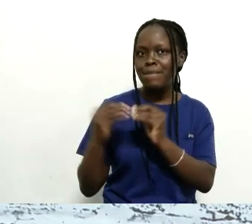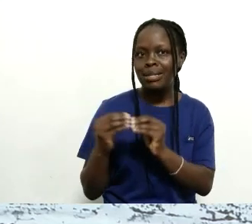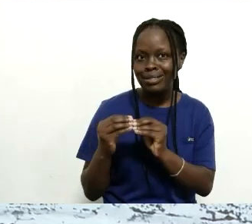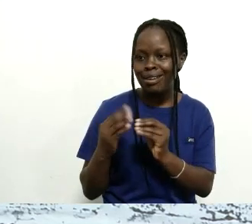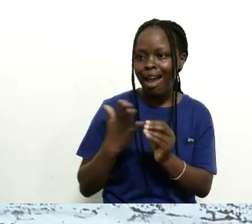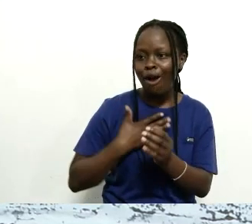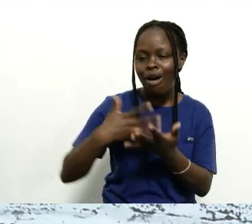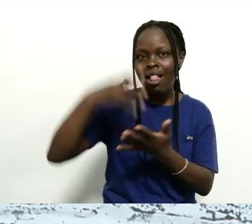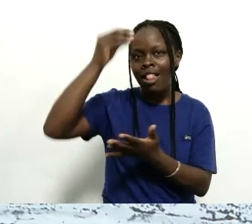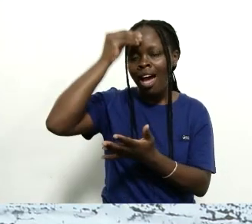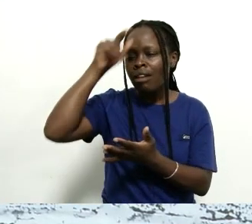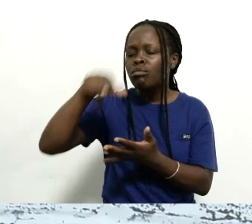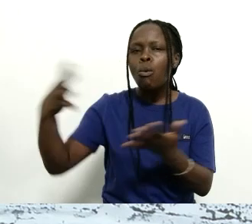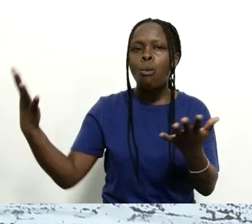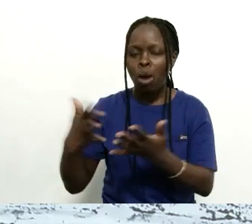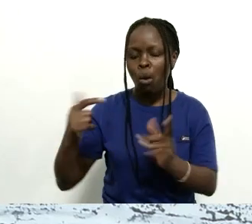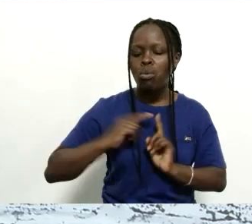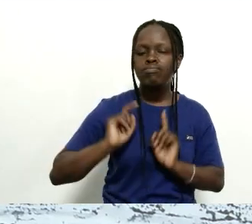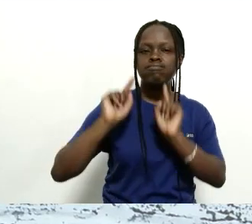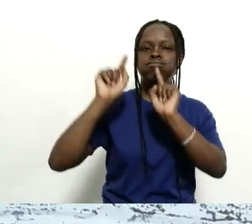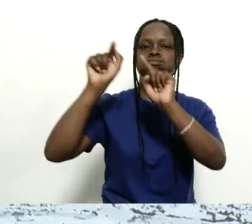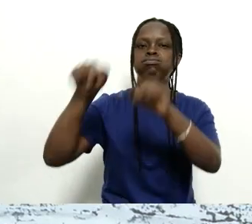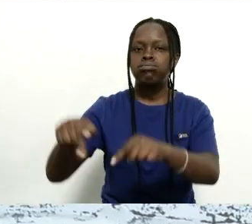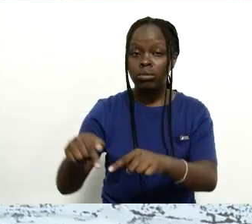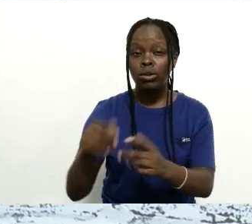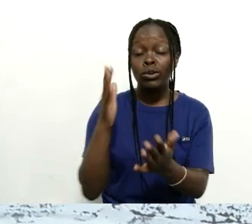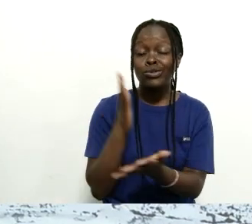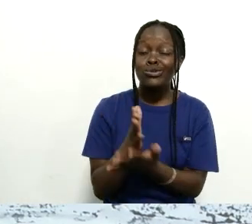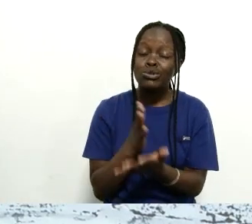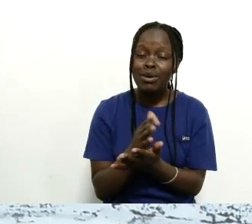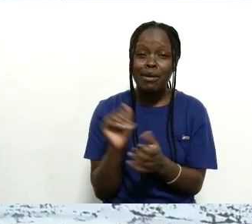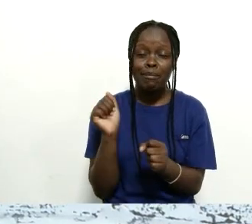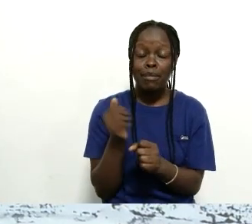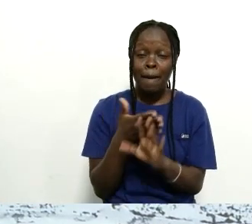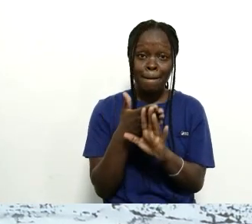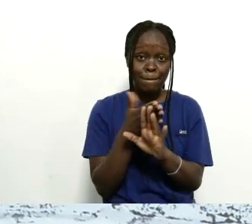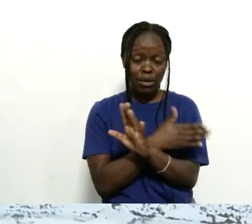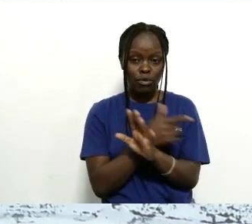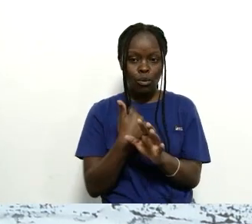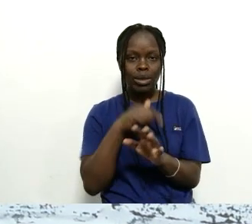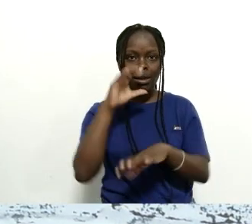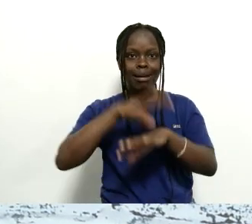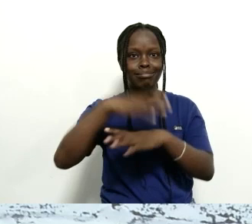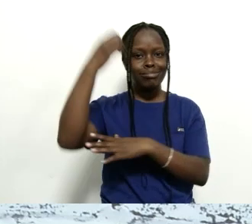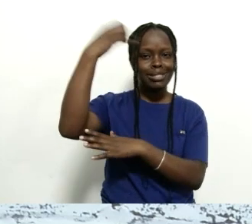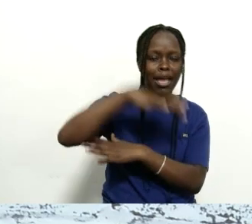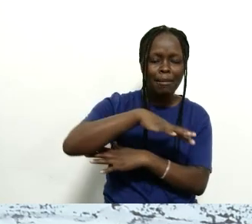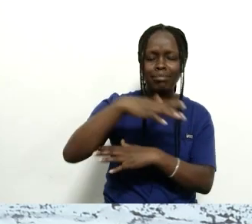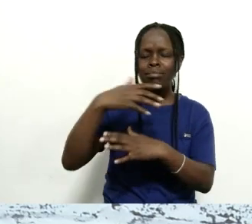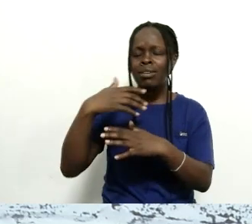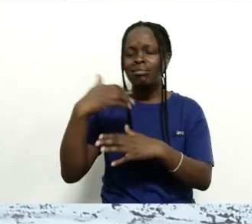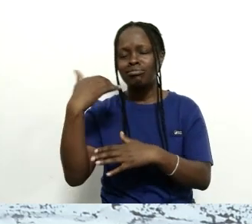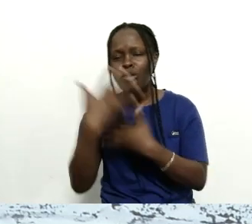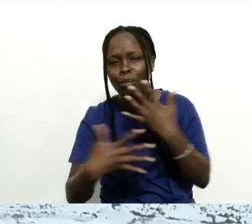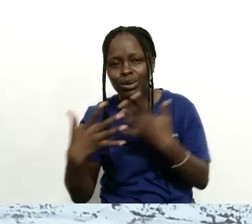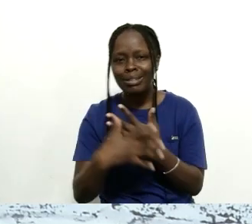that aimed to find out how can families leverage on mobile technology to engage with their